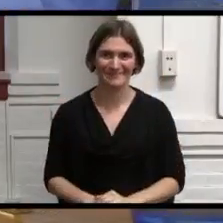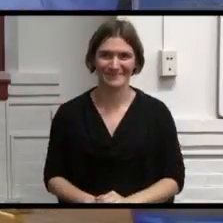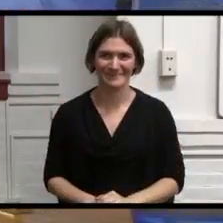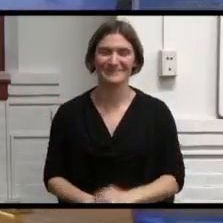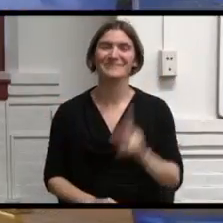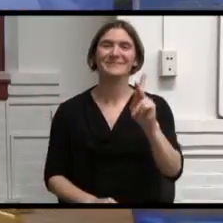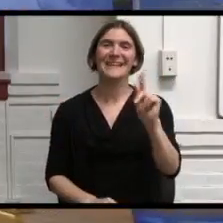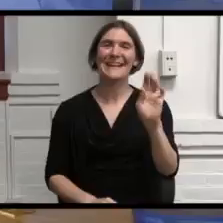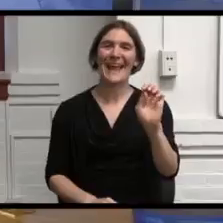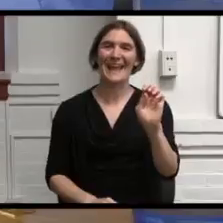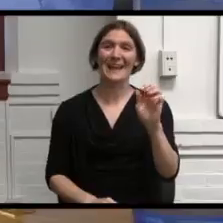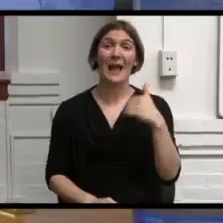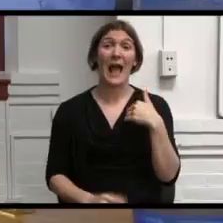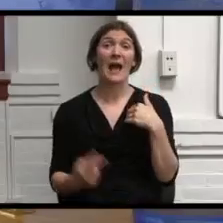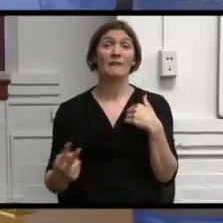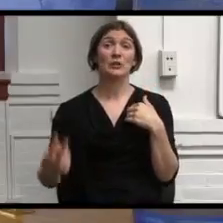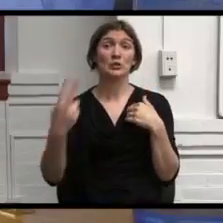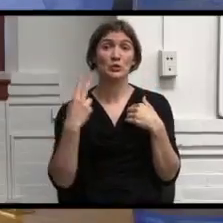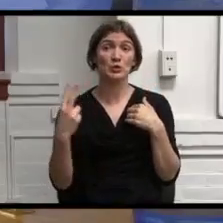I have 2